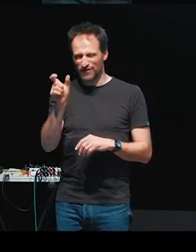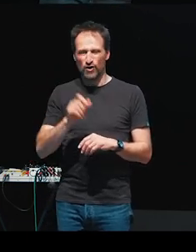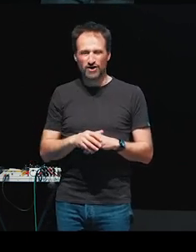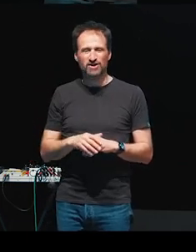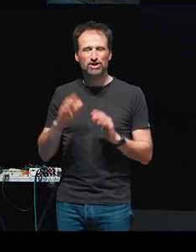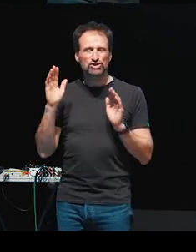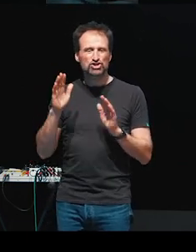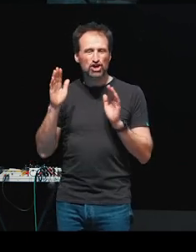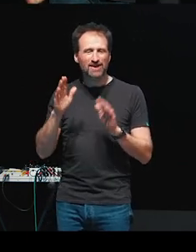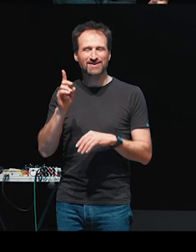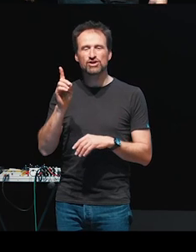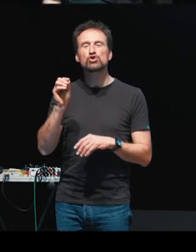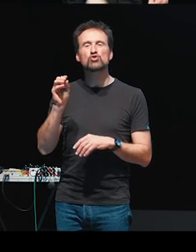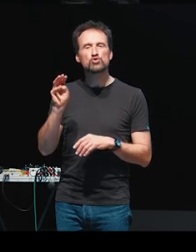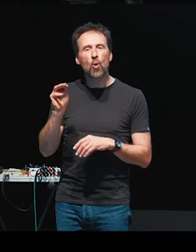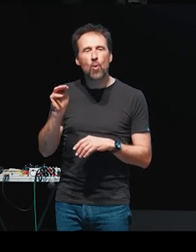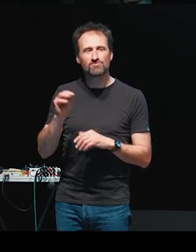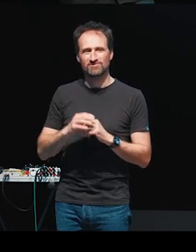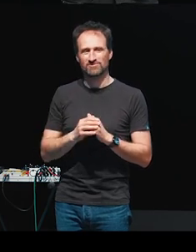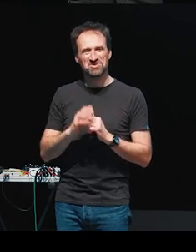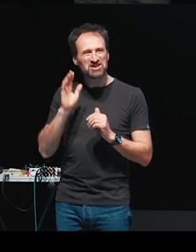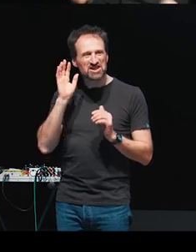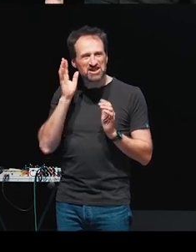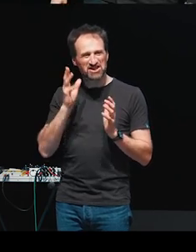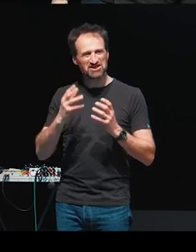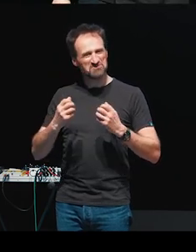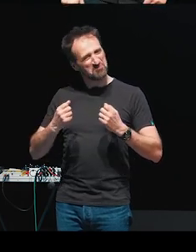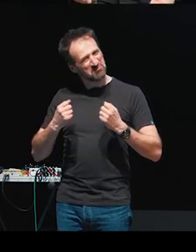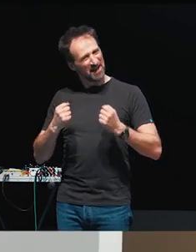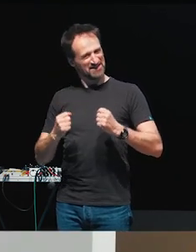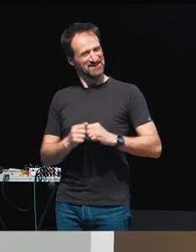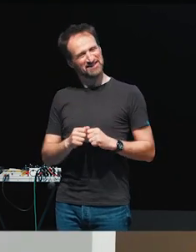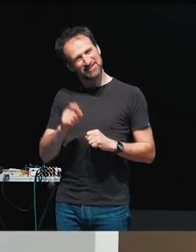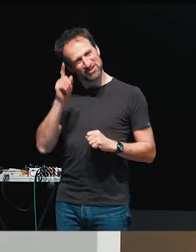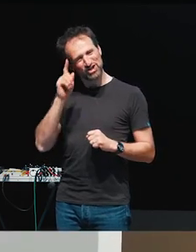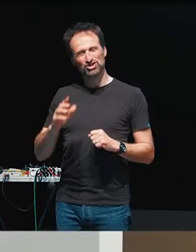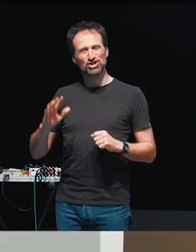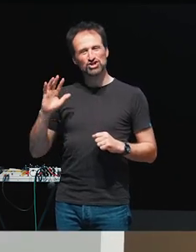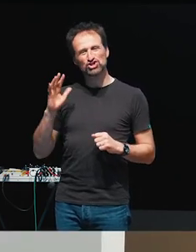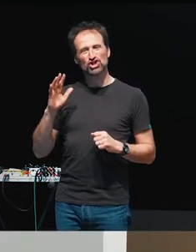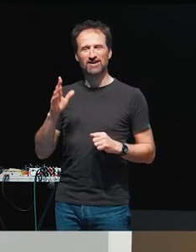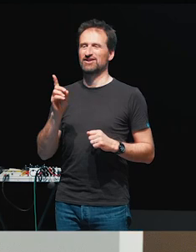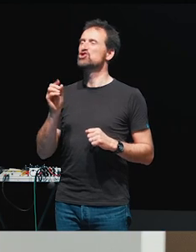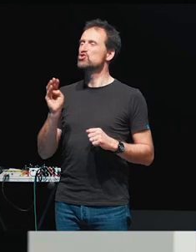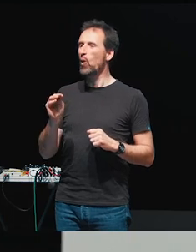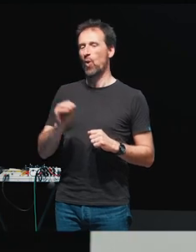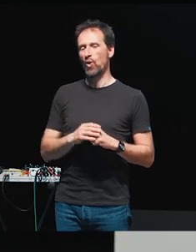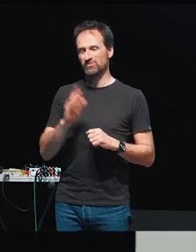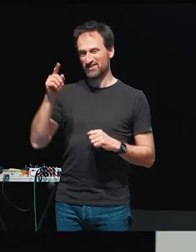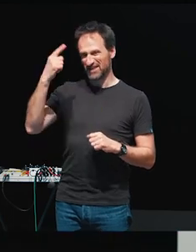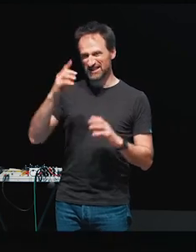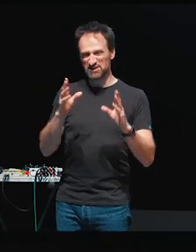be Schattendom. It really sounds mighty in German. Just try to say Schattendom at your next